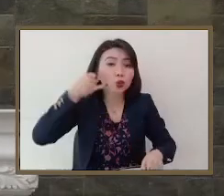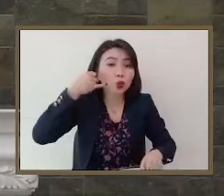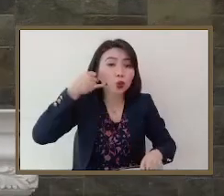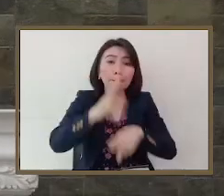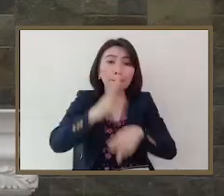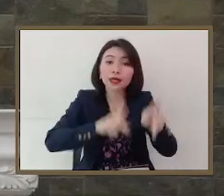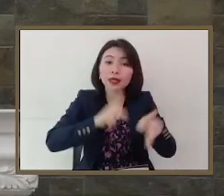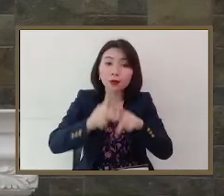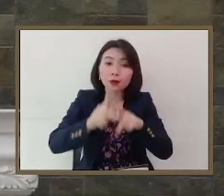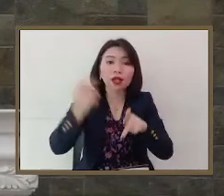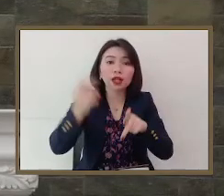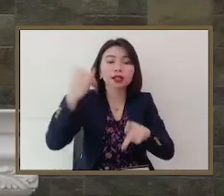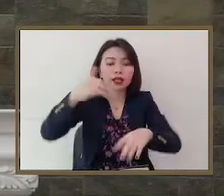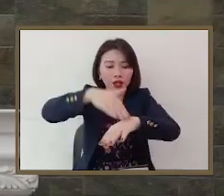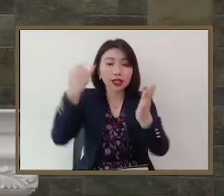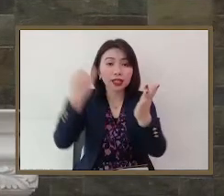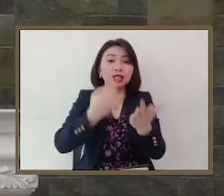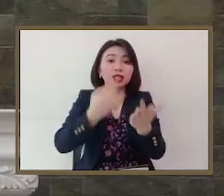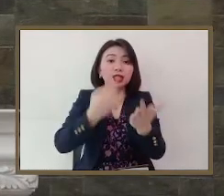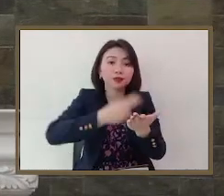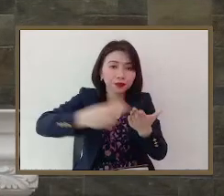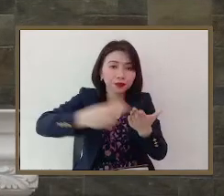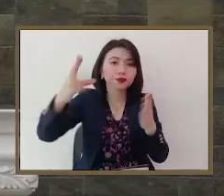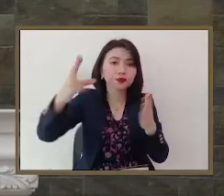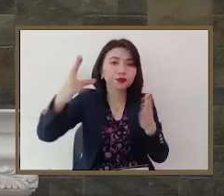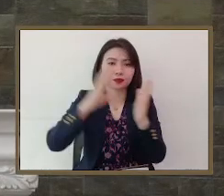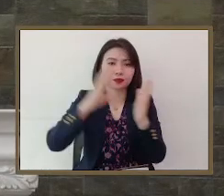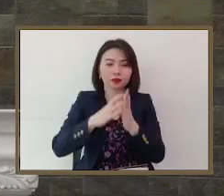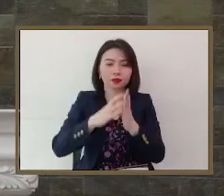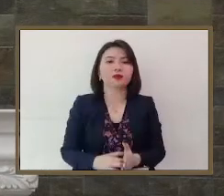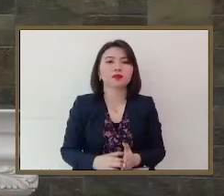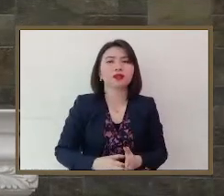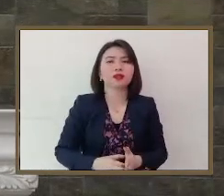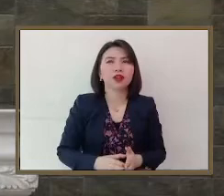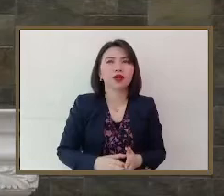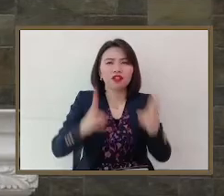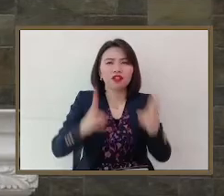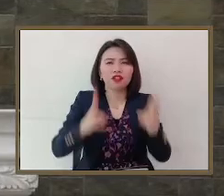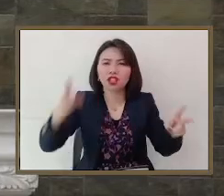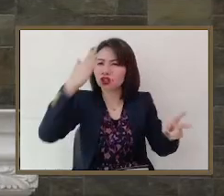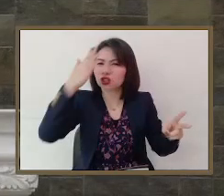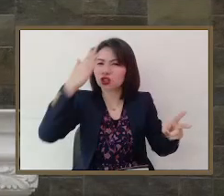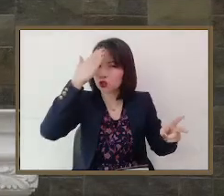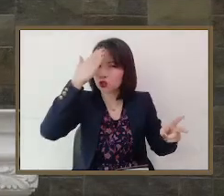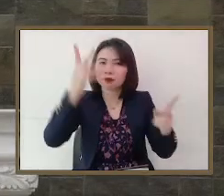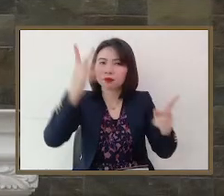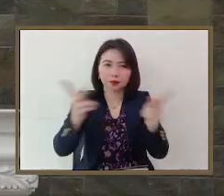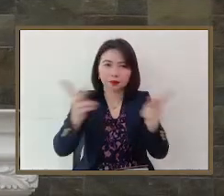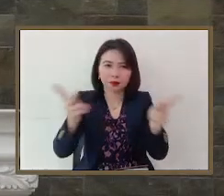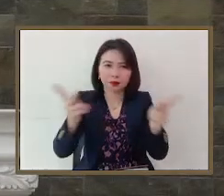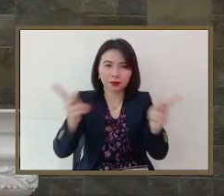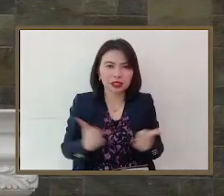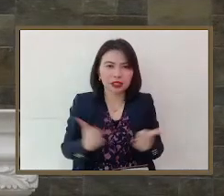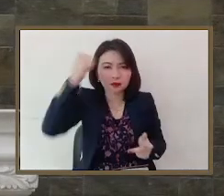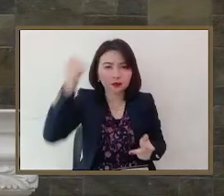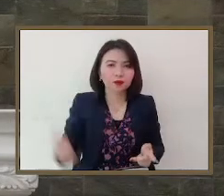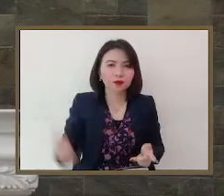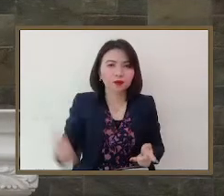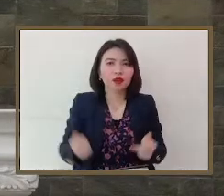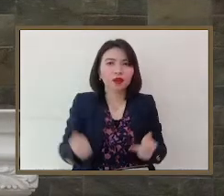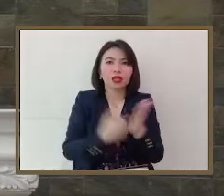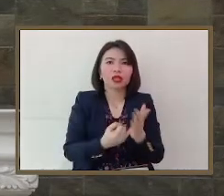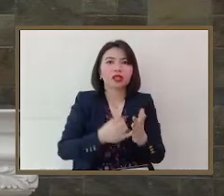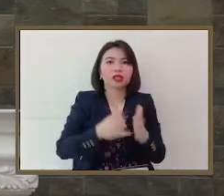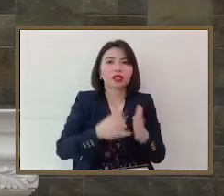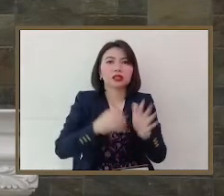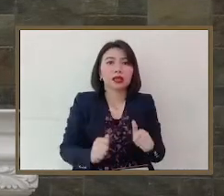ang tumatawag niyan. Kasi palasak po yan sa kanila, common po yan sa kanila, sapagkat nandoon po, yun pong templo ay doon